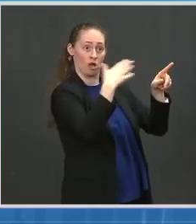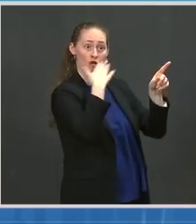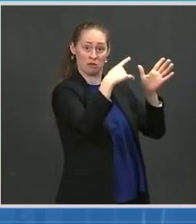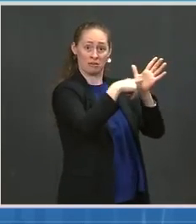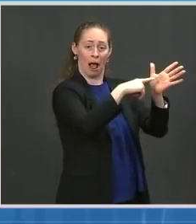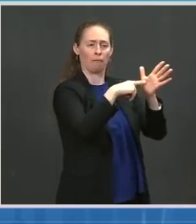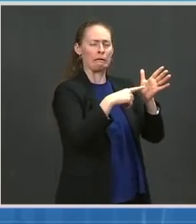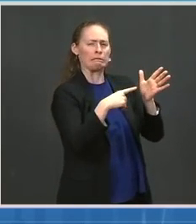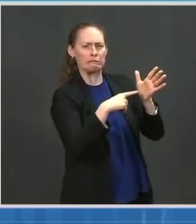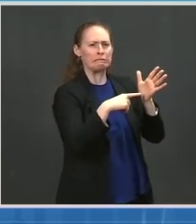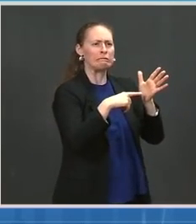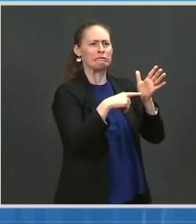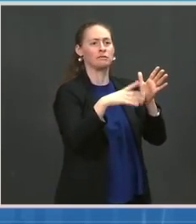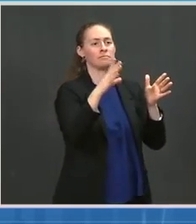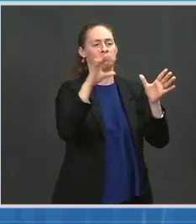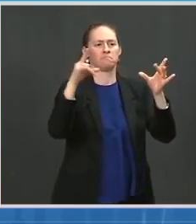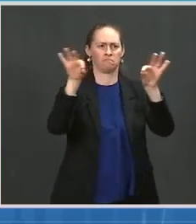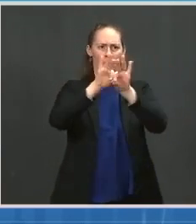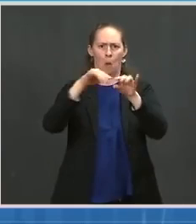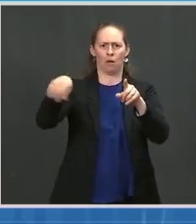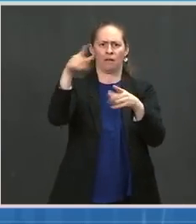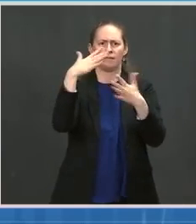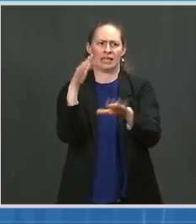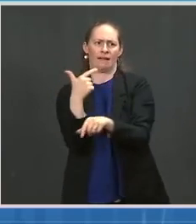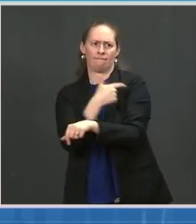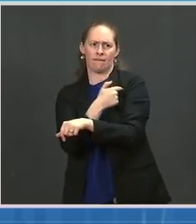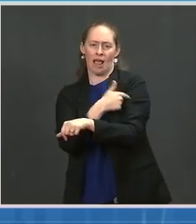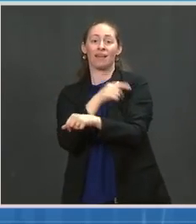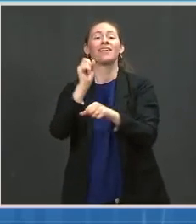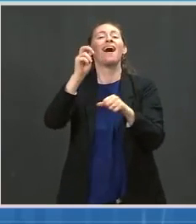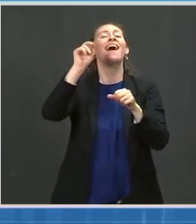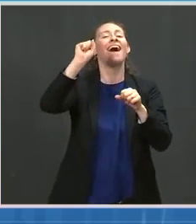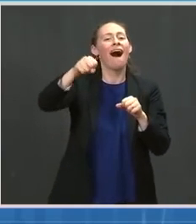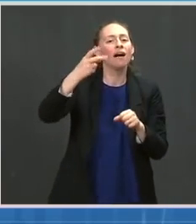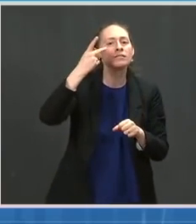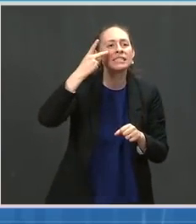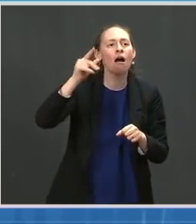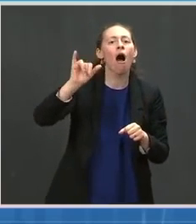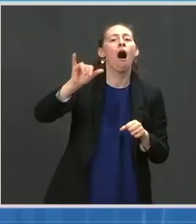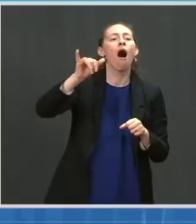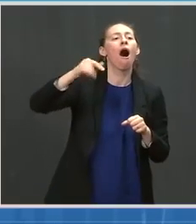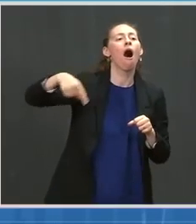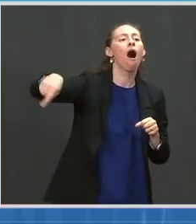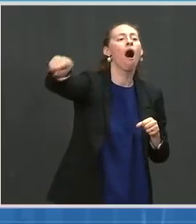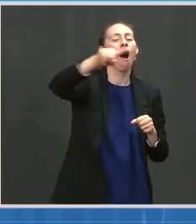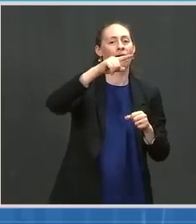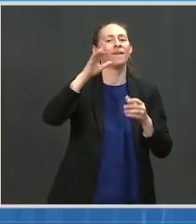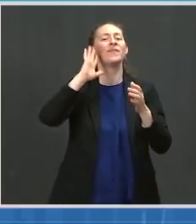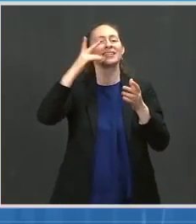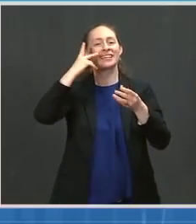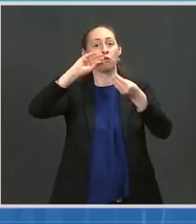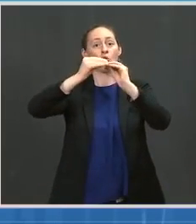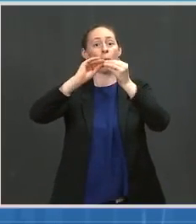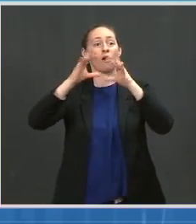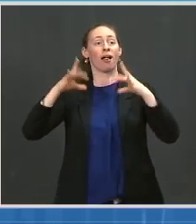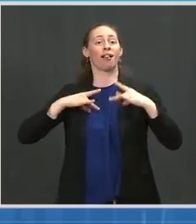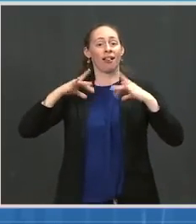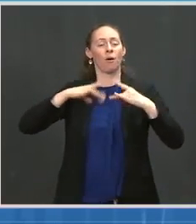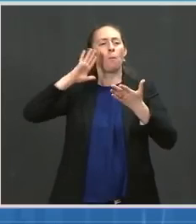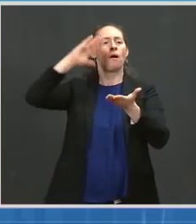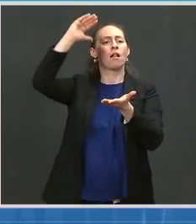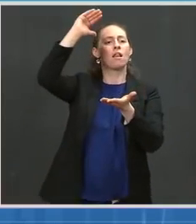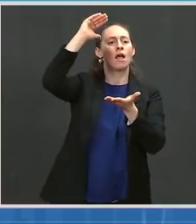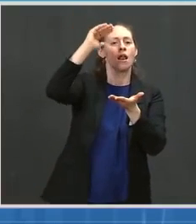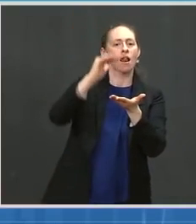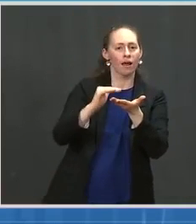people vaccinated, you're going to start seeing diminution in number of cases, which will be followed by diminution in